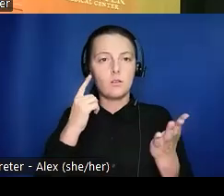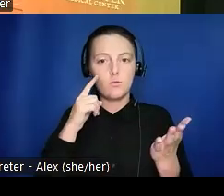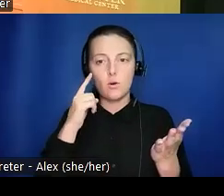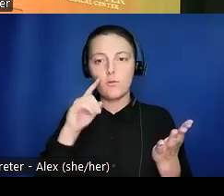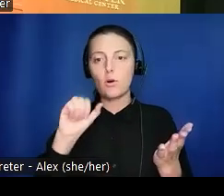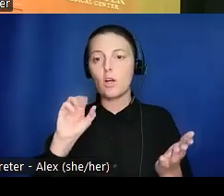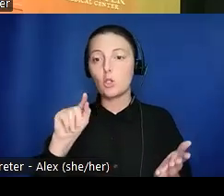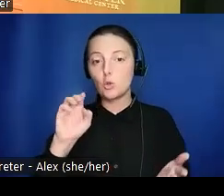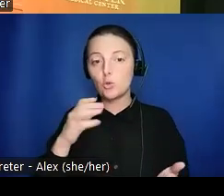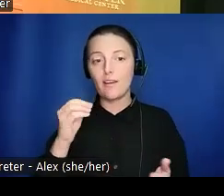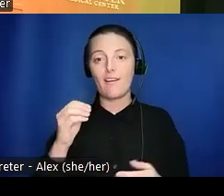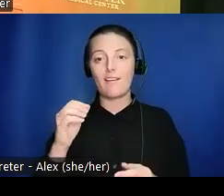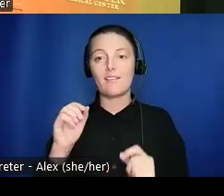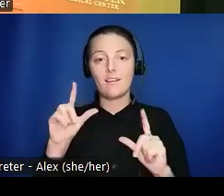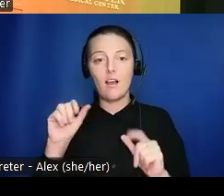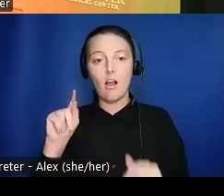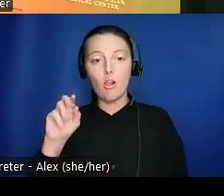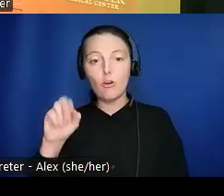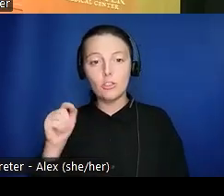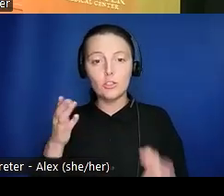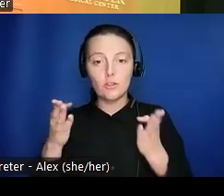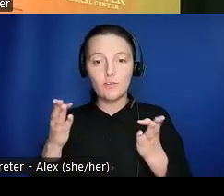are listed. I'm particularly